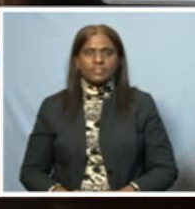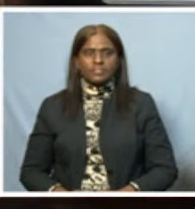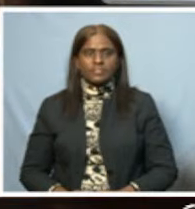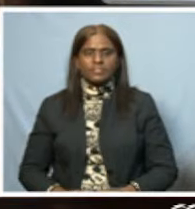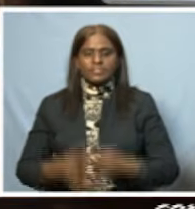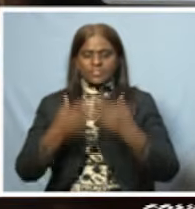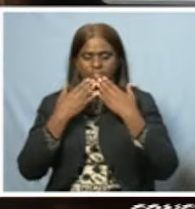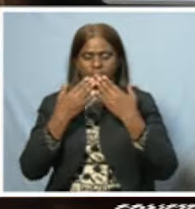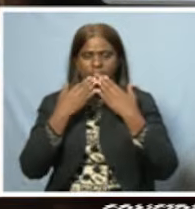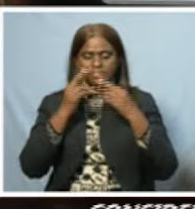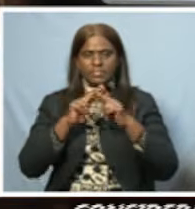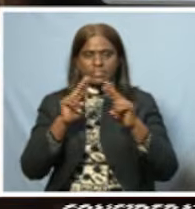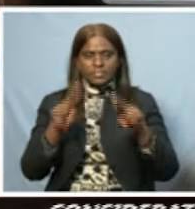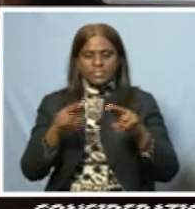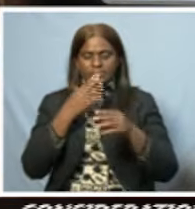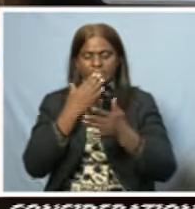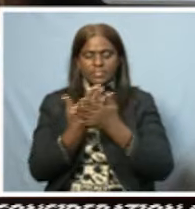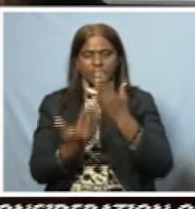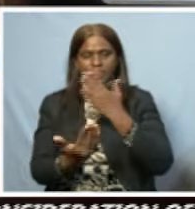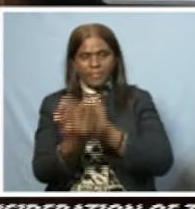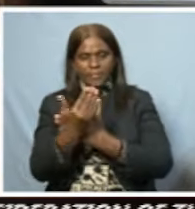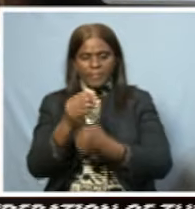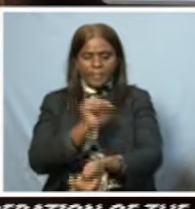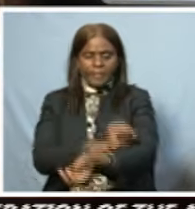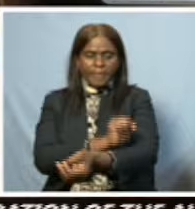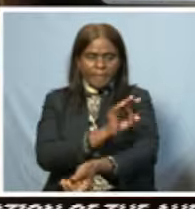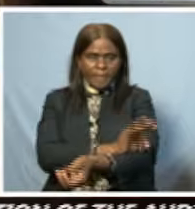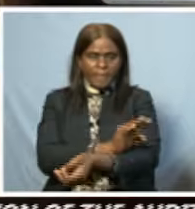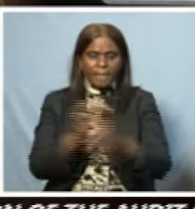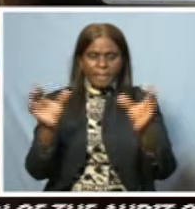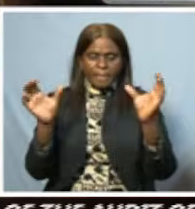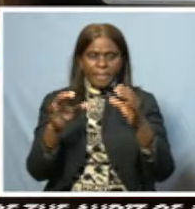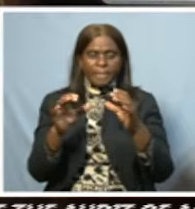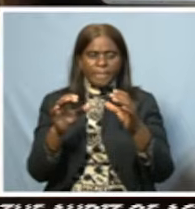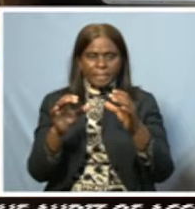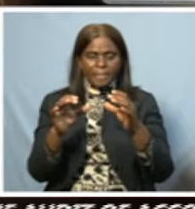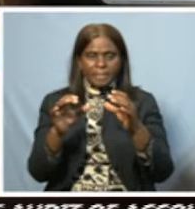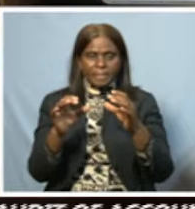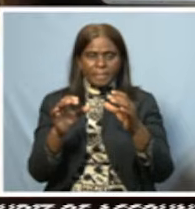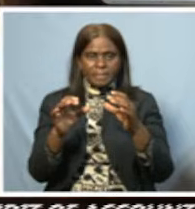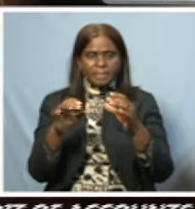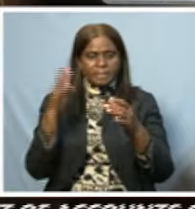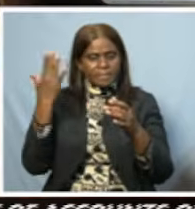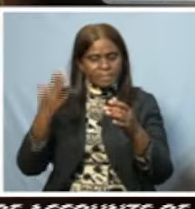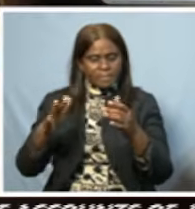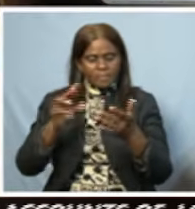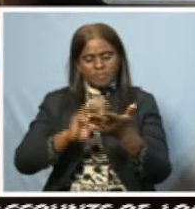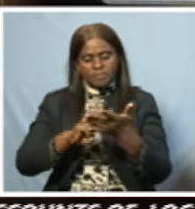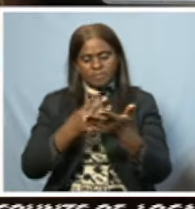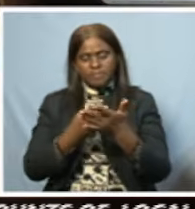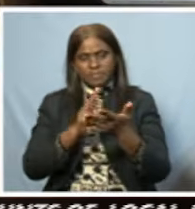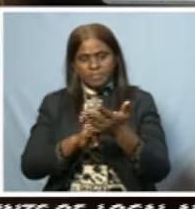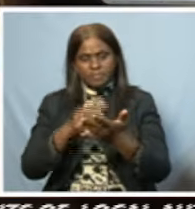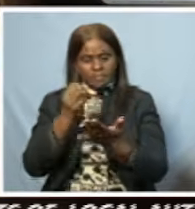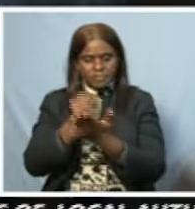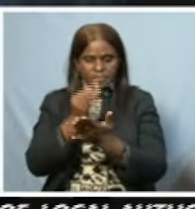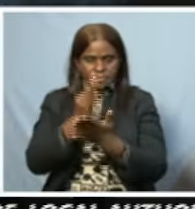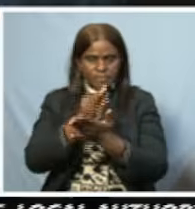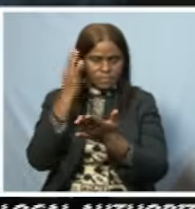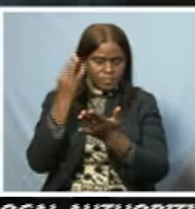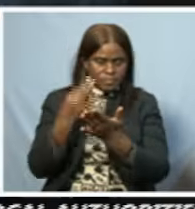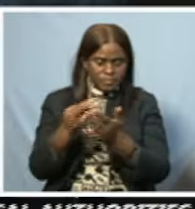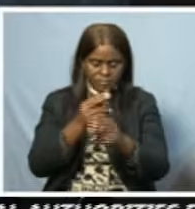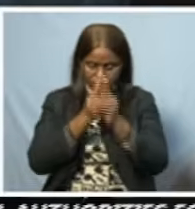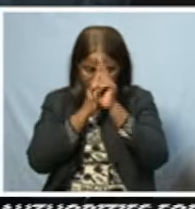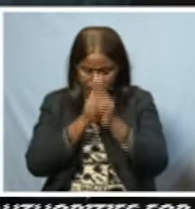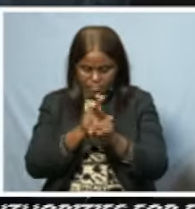Thank you, Chair. Good morning, SAMFYA Town Council and the permanent witnesses, the Office of the Clerk, and the